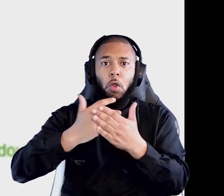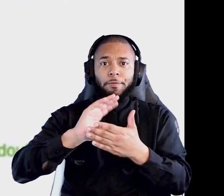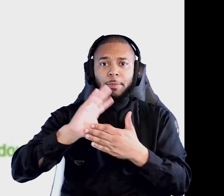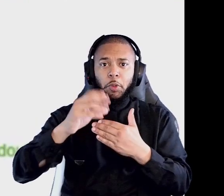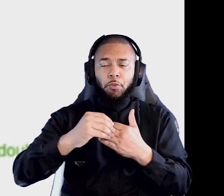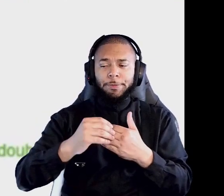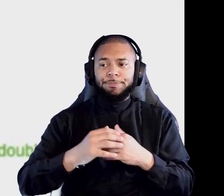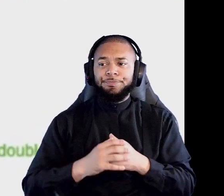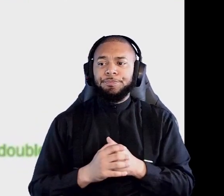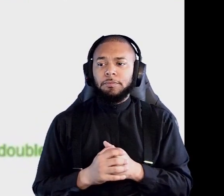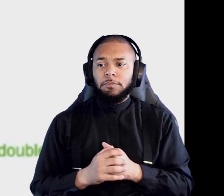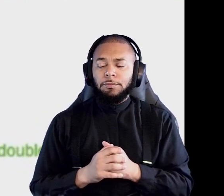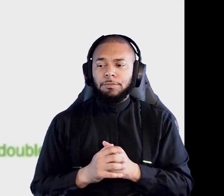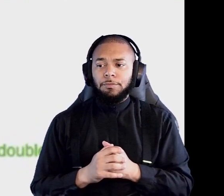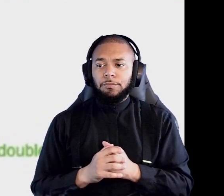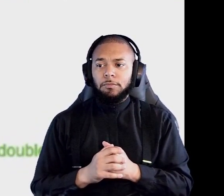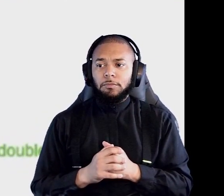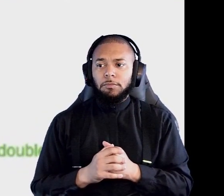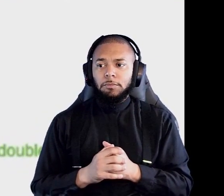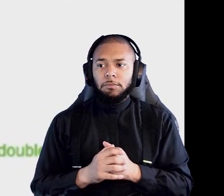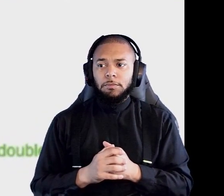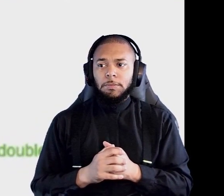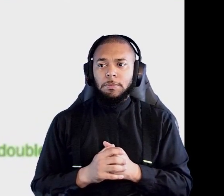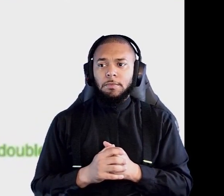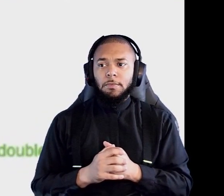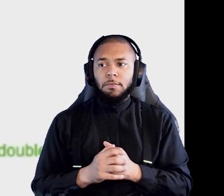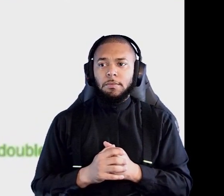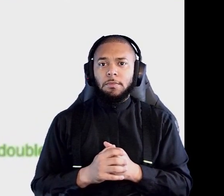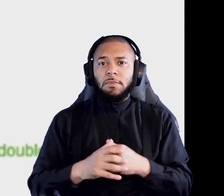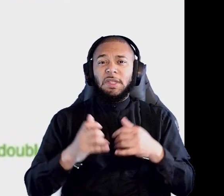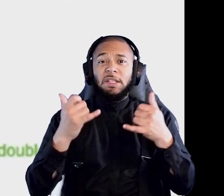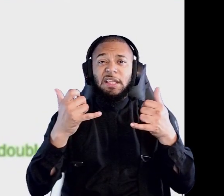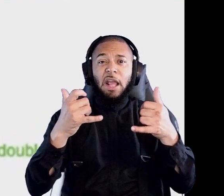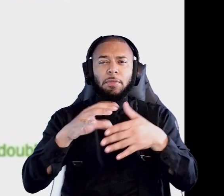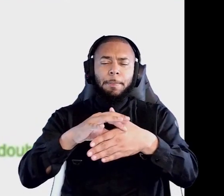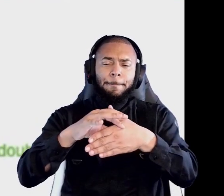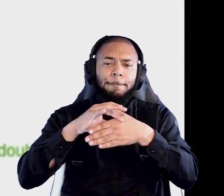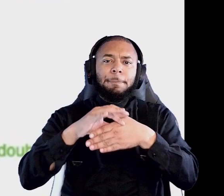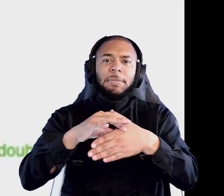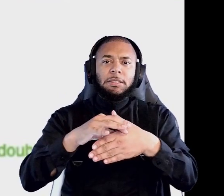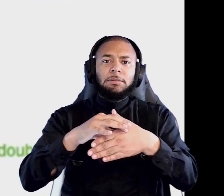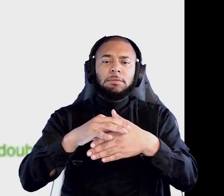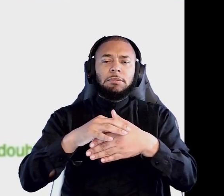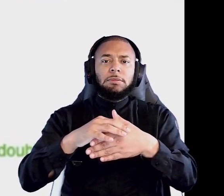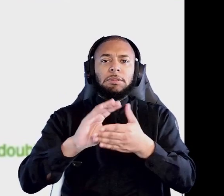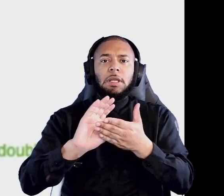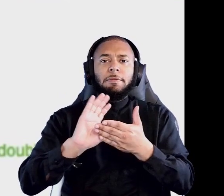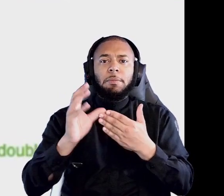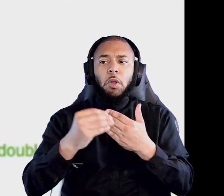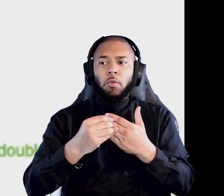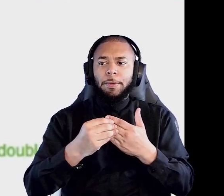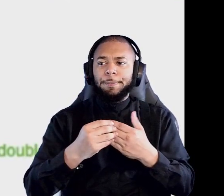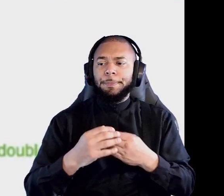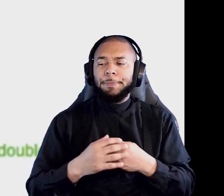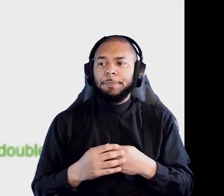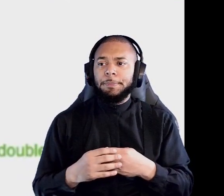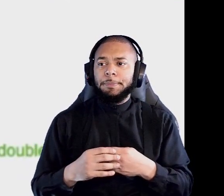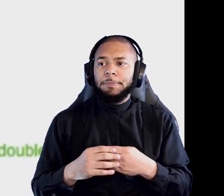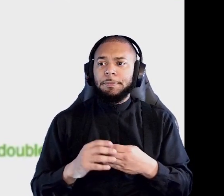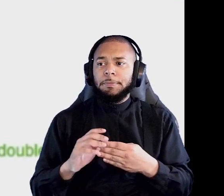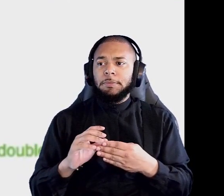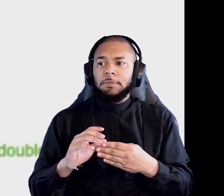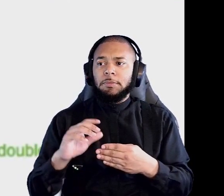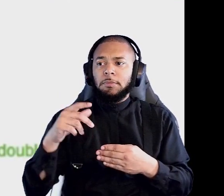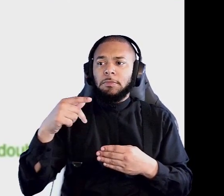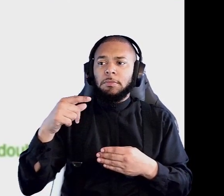This next section in my program is actually the meat of the program. That is public